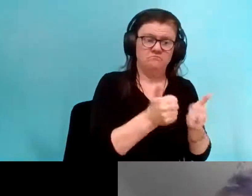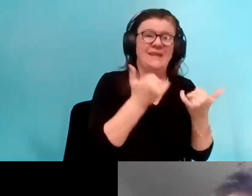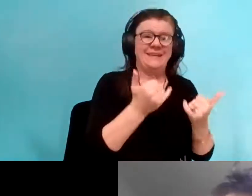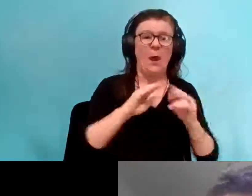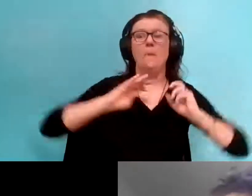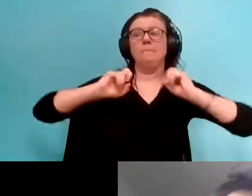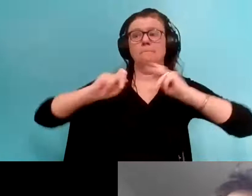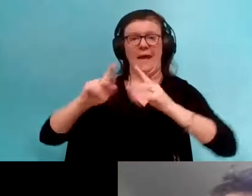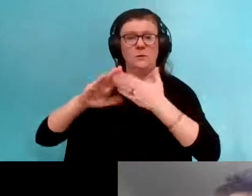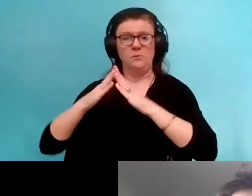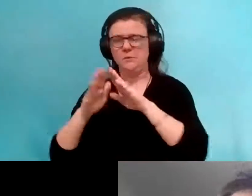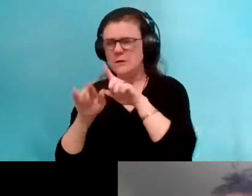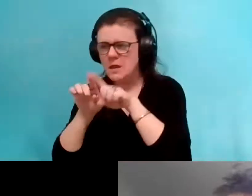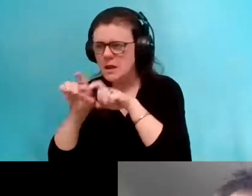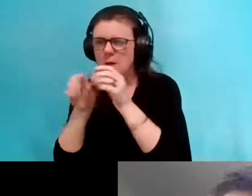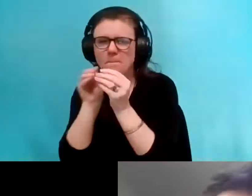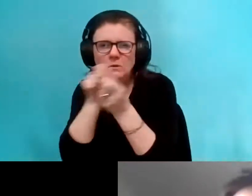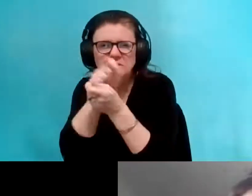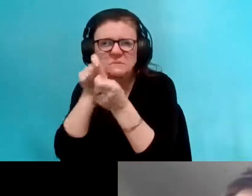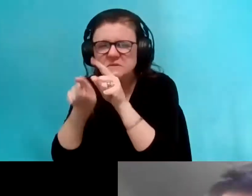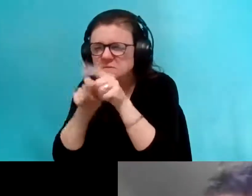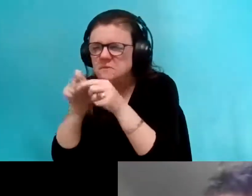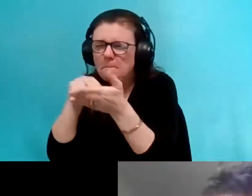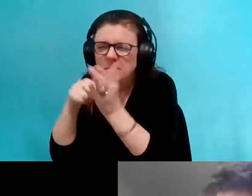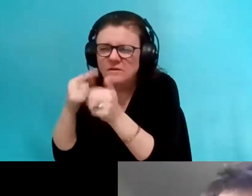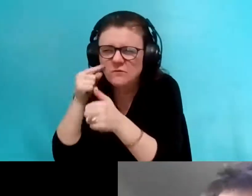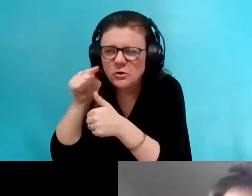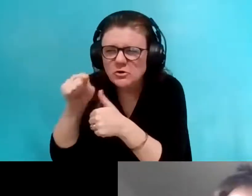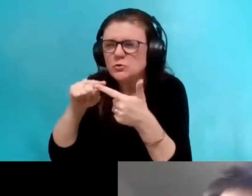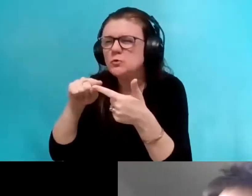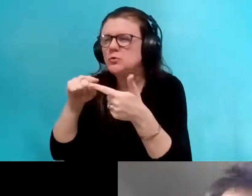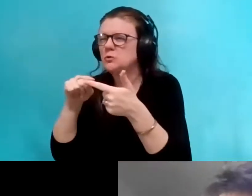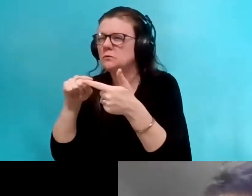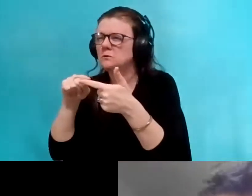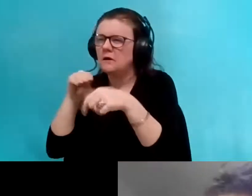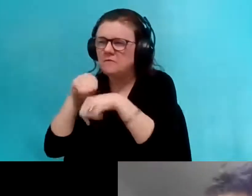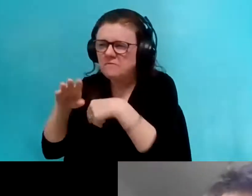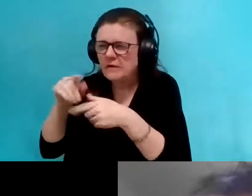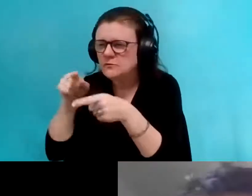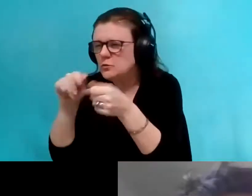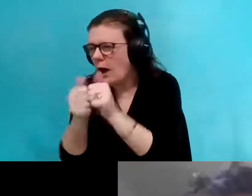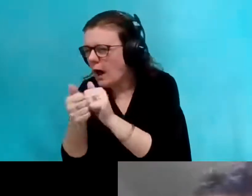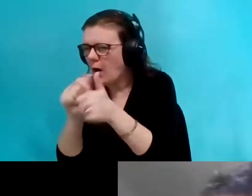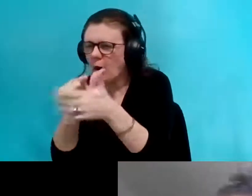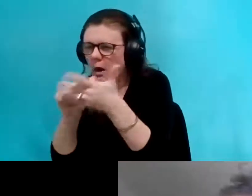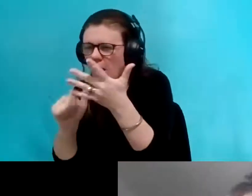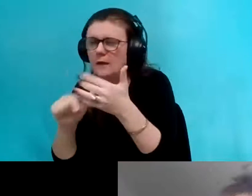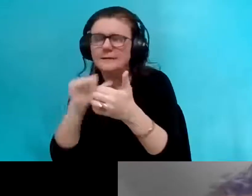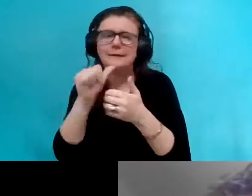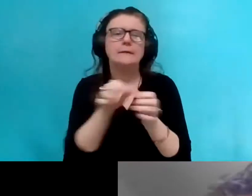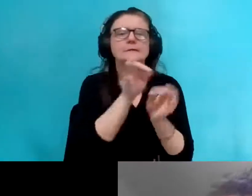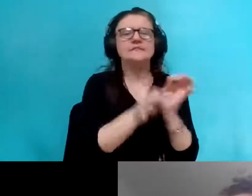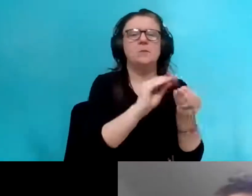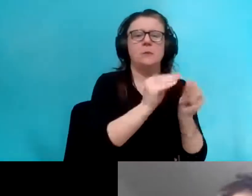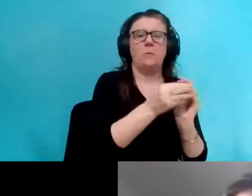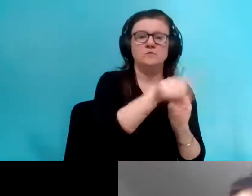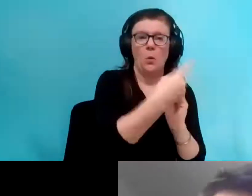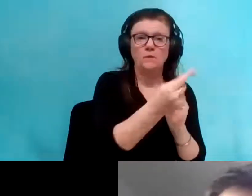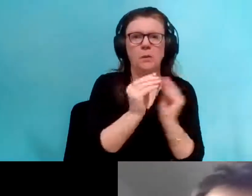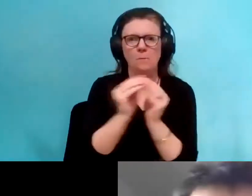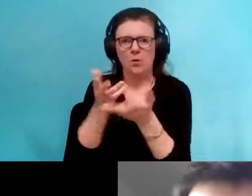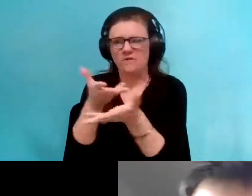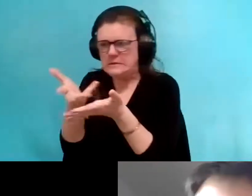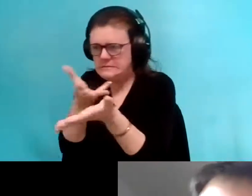discussion with them about what this means, what are some of the implications, rather than just taking the findings and the initial data you receive and